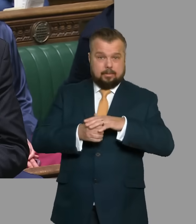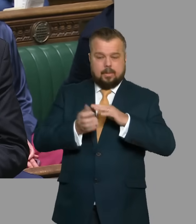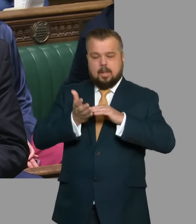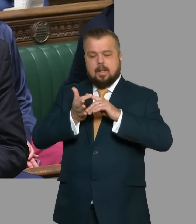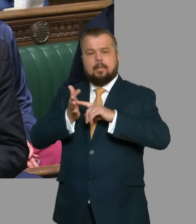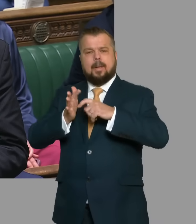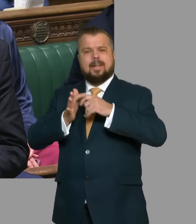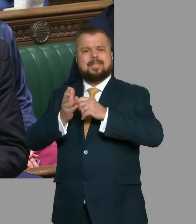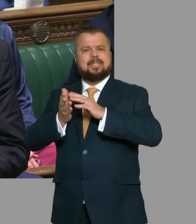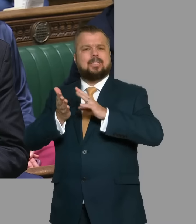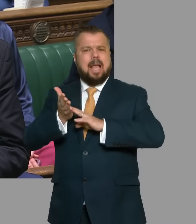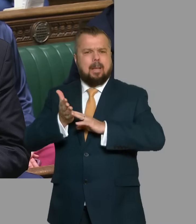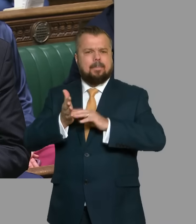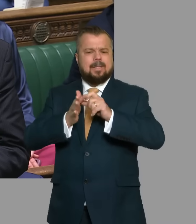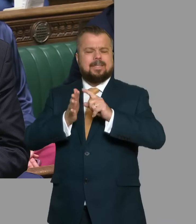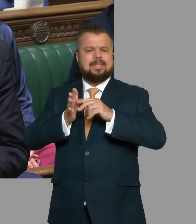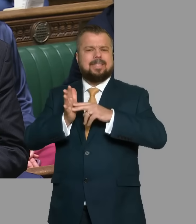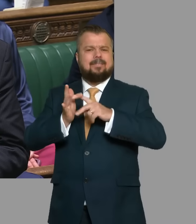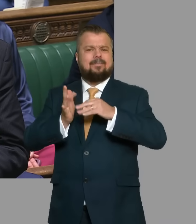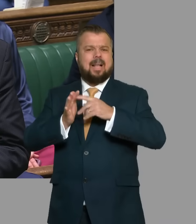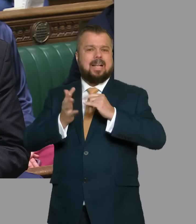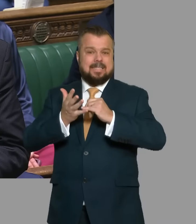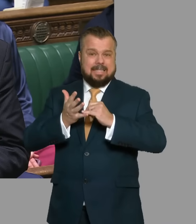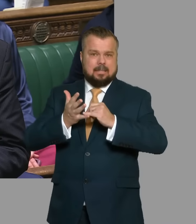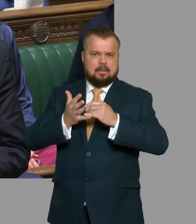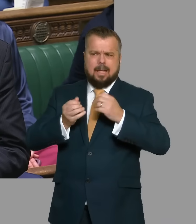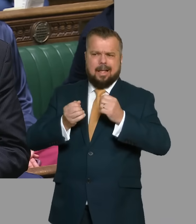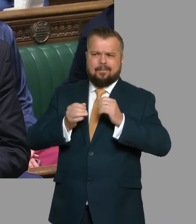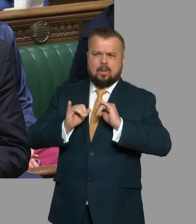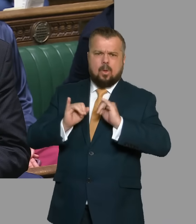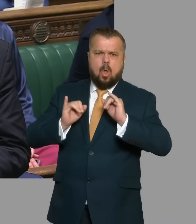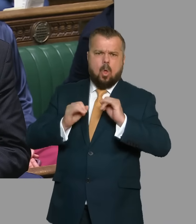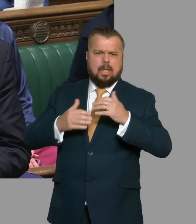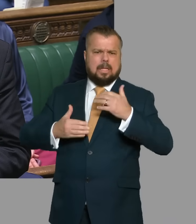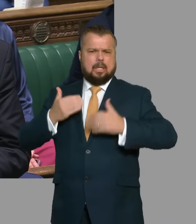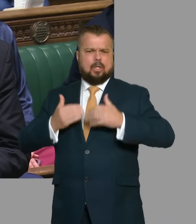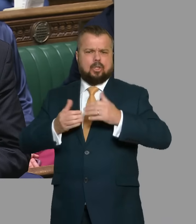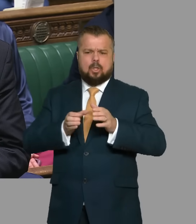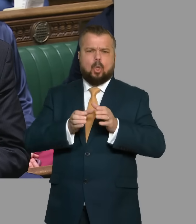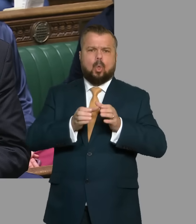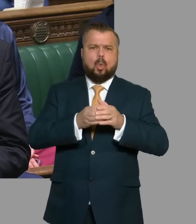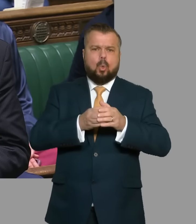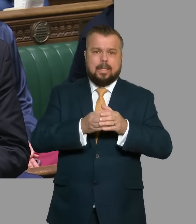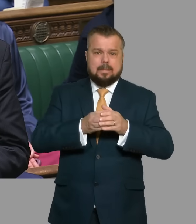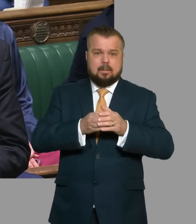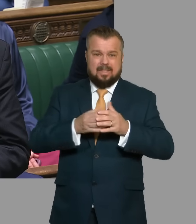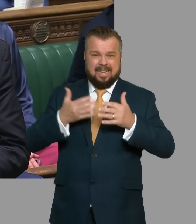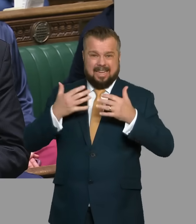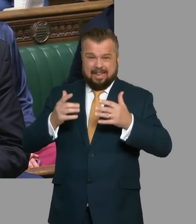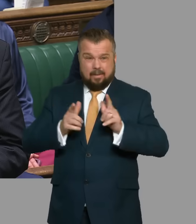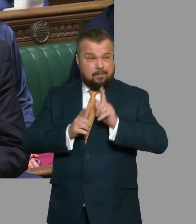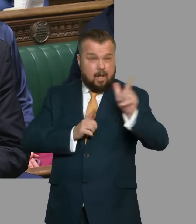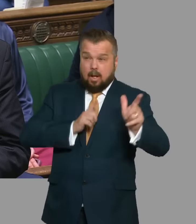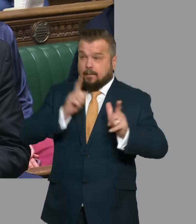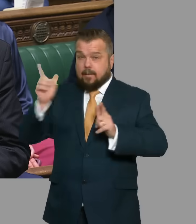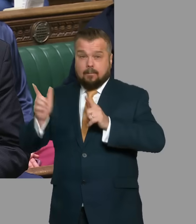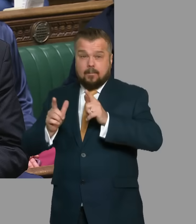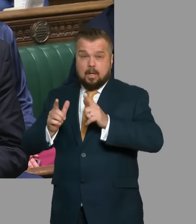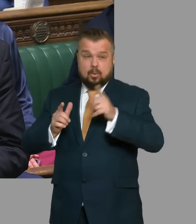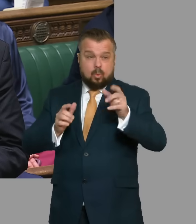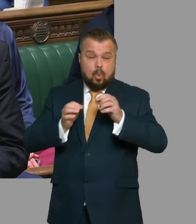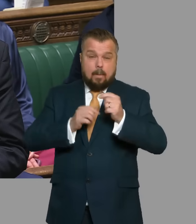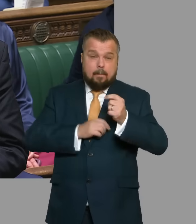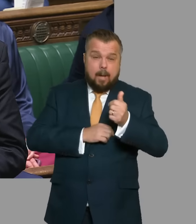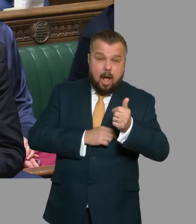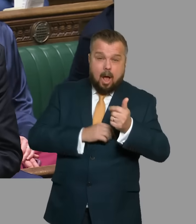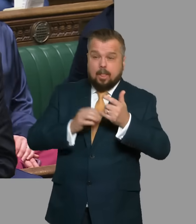access A&E services. Would the PM please meet with me to discuss the need for an expanded hospital provision in